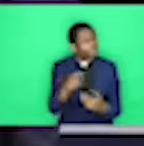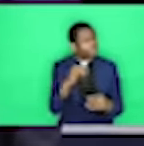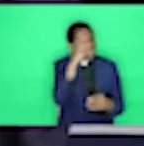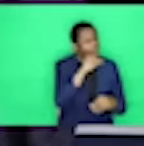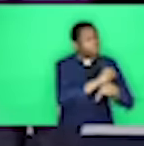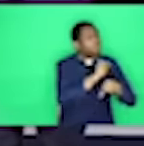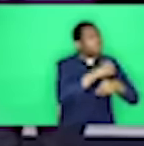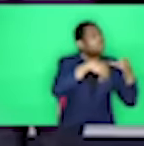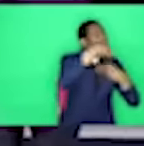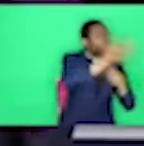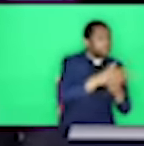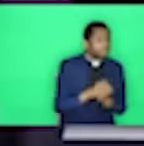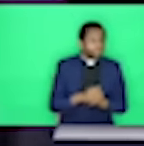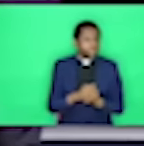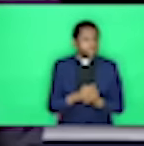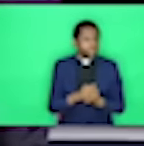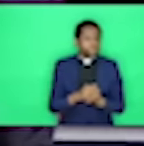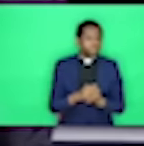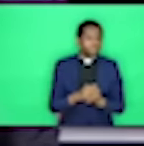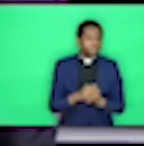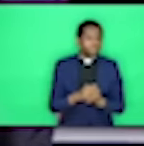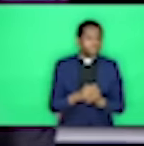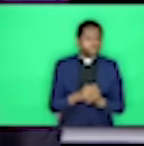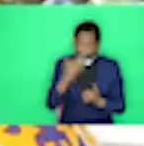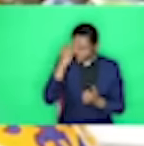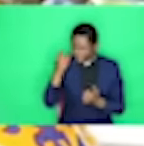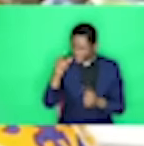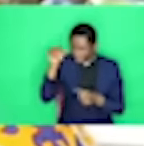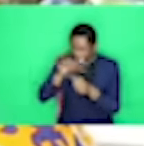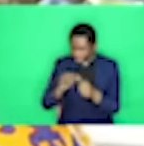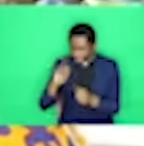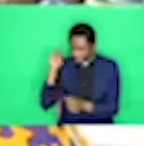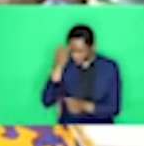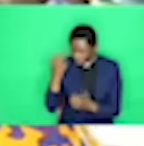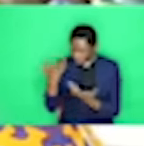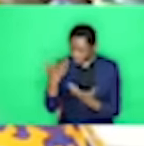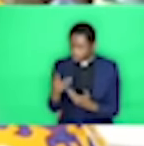droves. Why is it that every politician wants the child to study abroad?